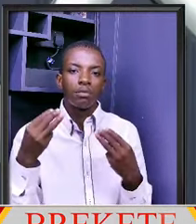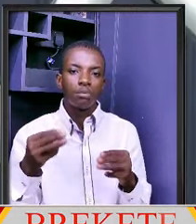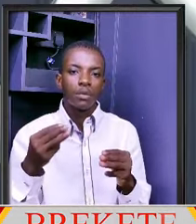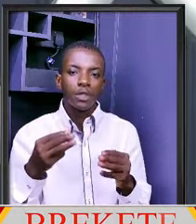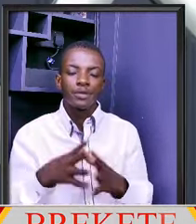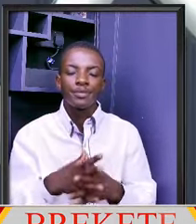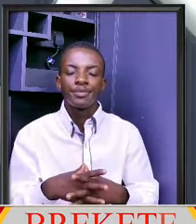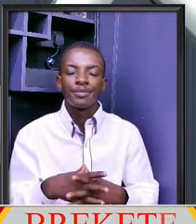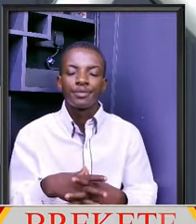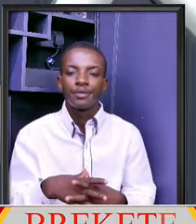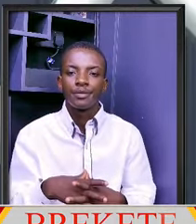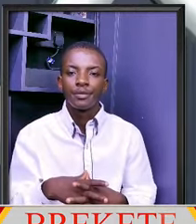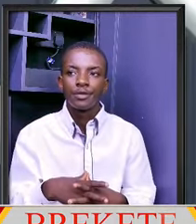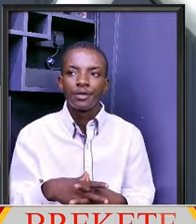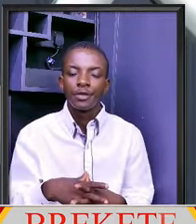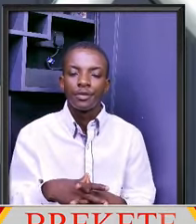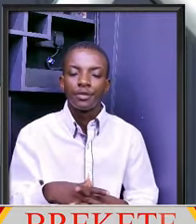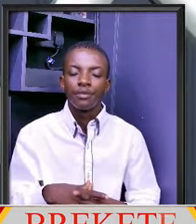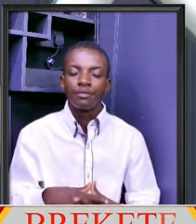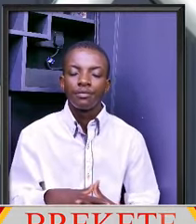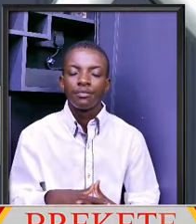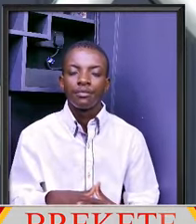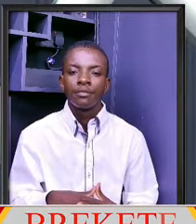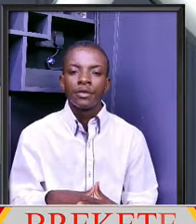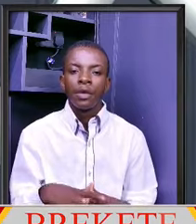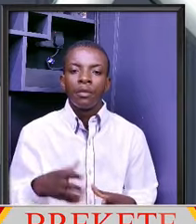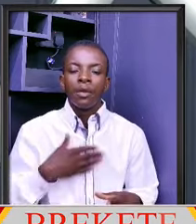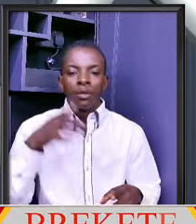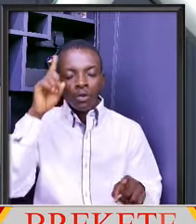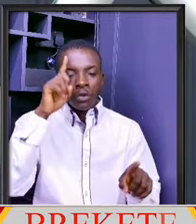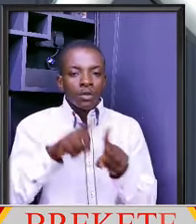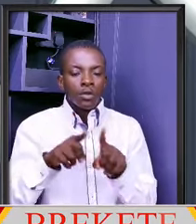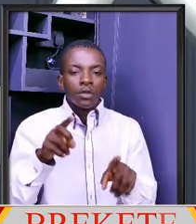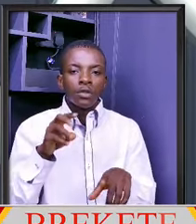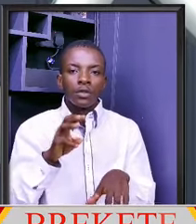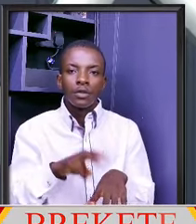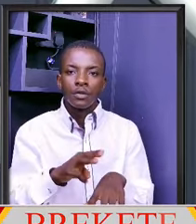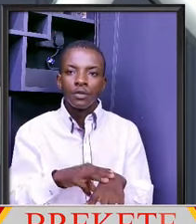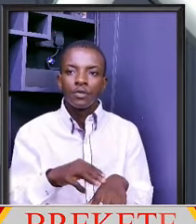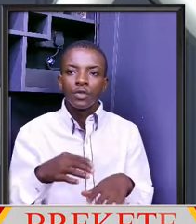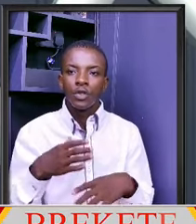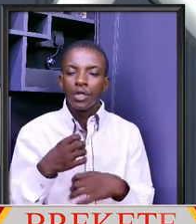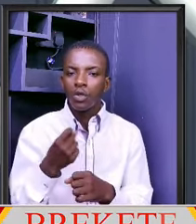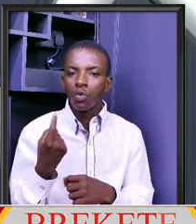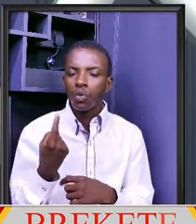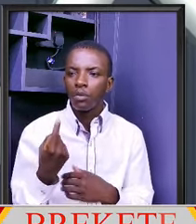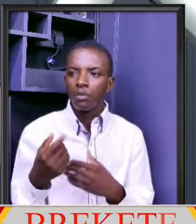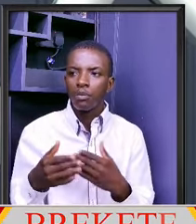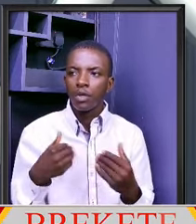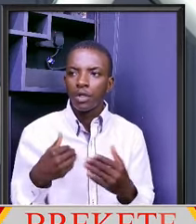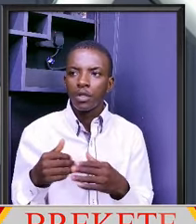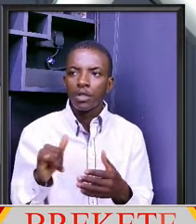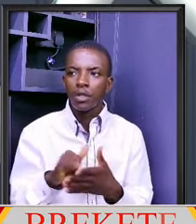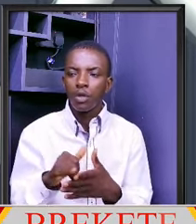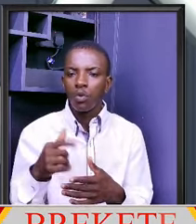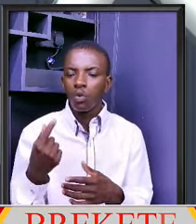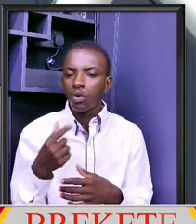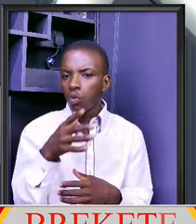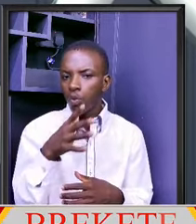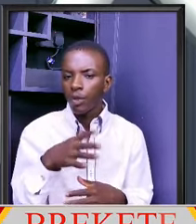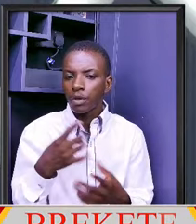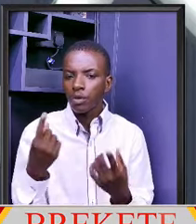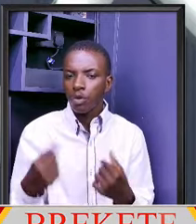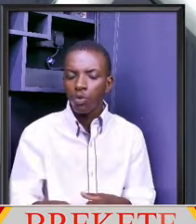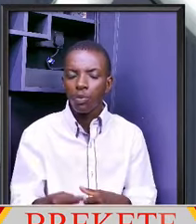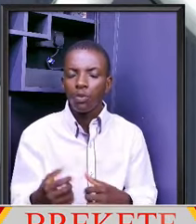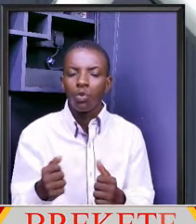the commercial break. My brothers, my sisters, we get one case where one woman carry come.